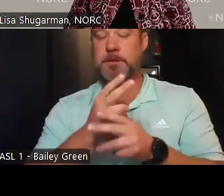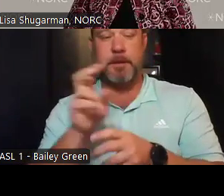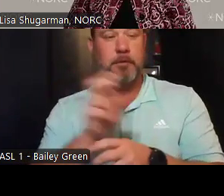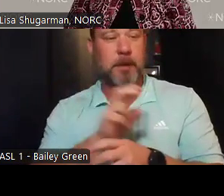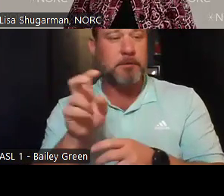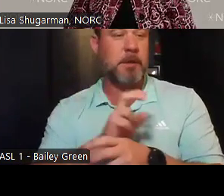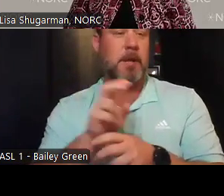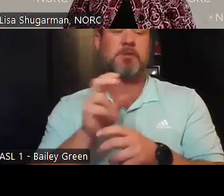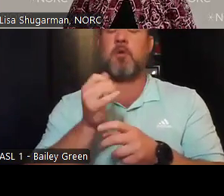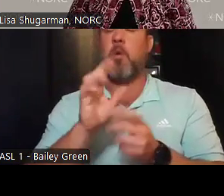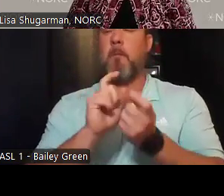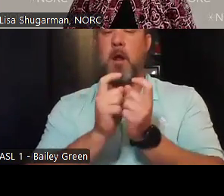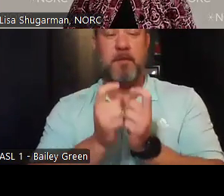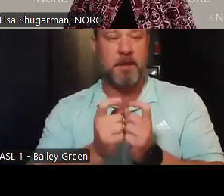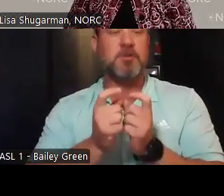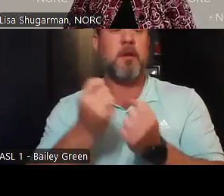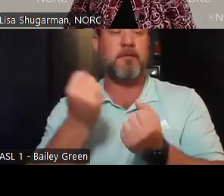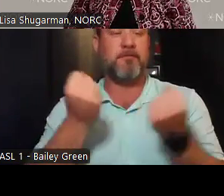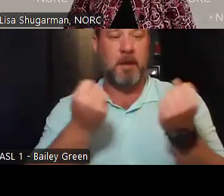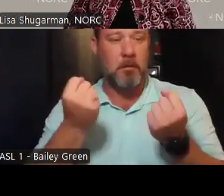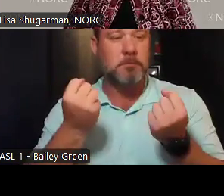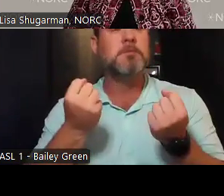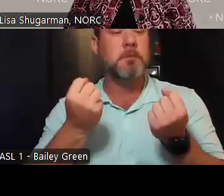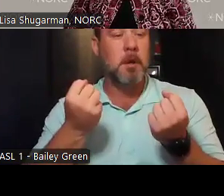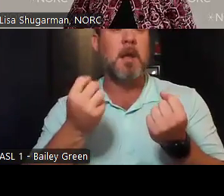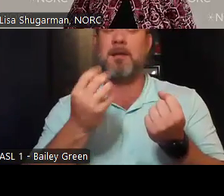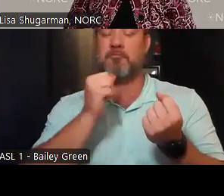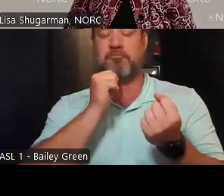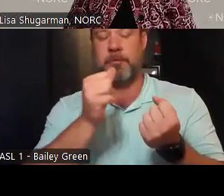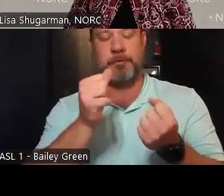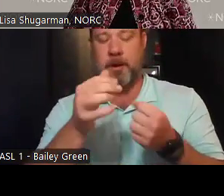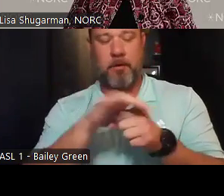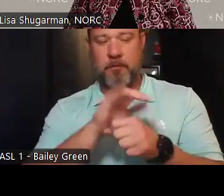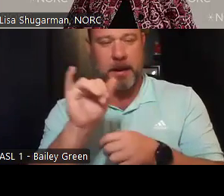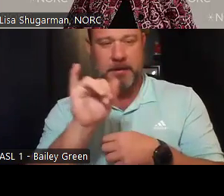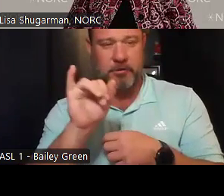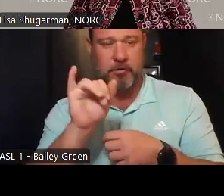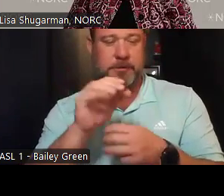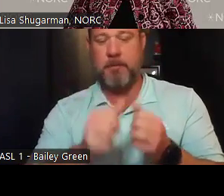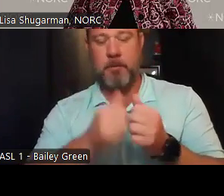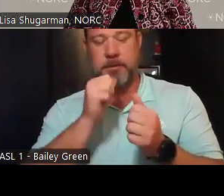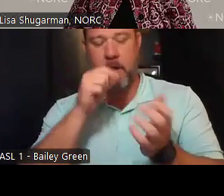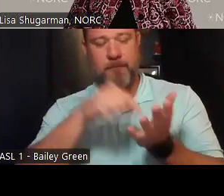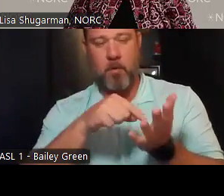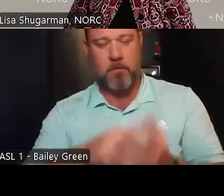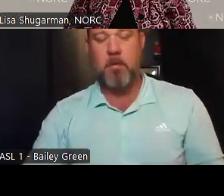get vehicle modifications, again, rarely covered by insurance and largely unaffordable for some.